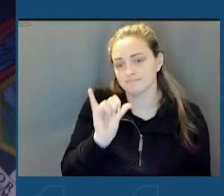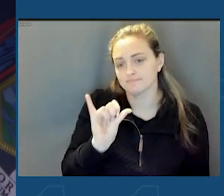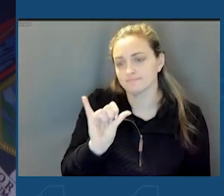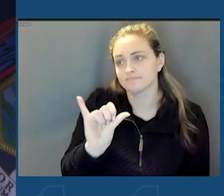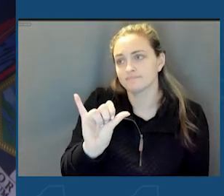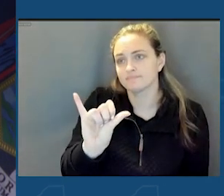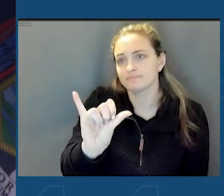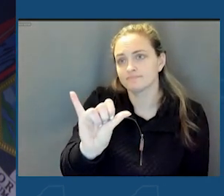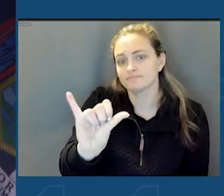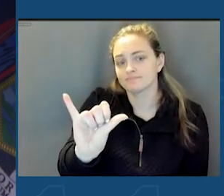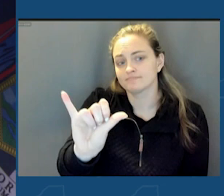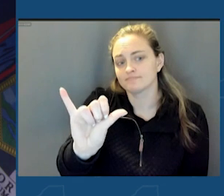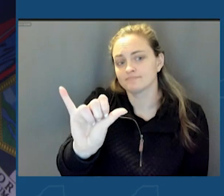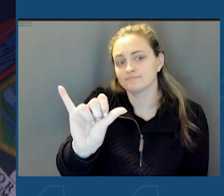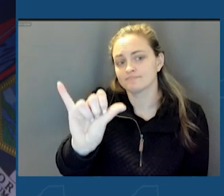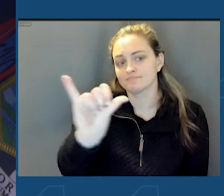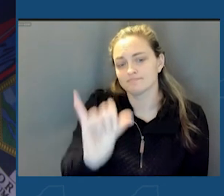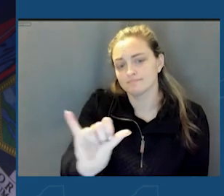forever.